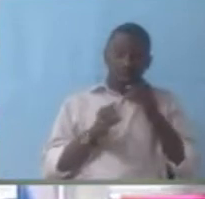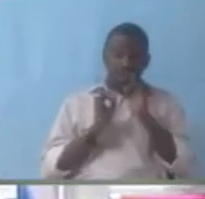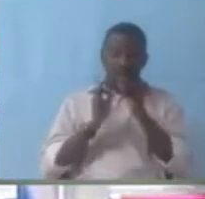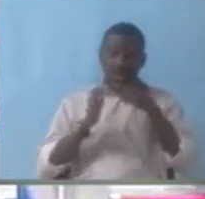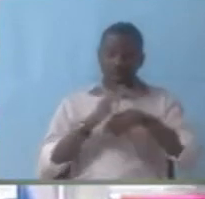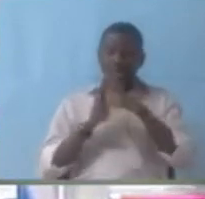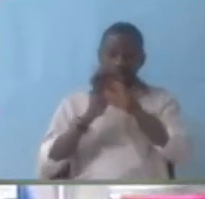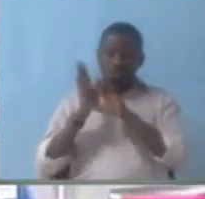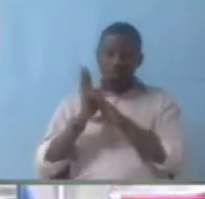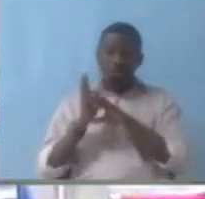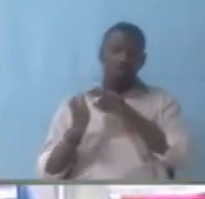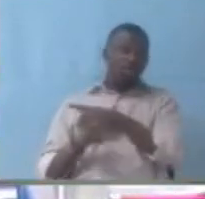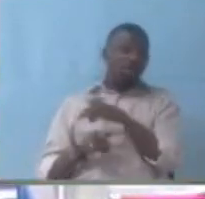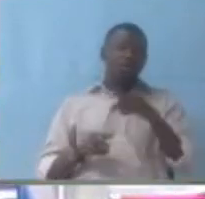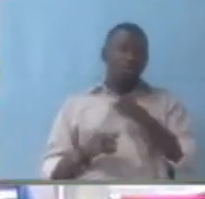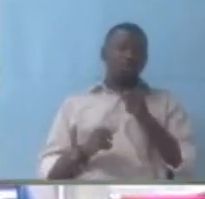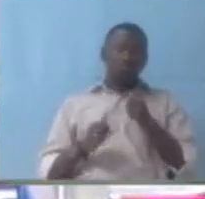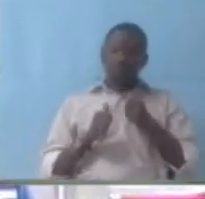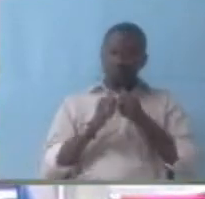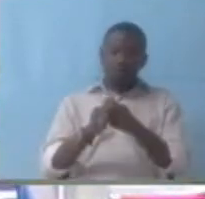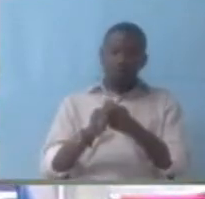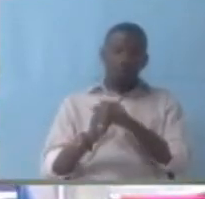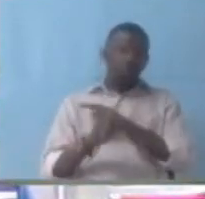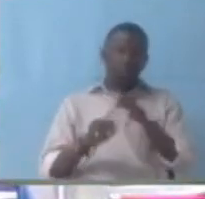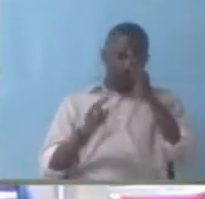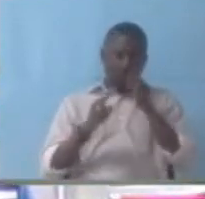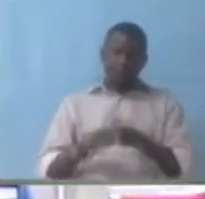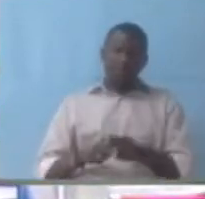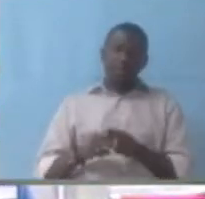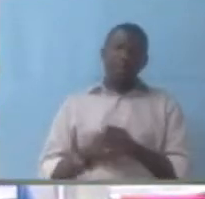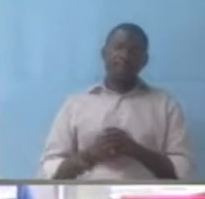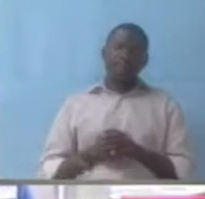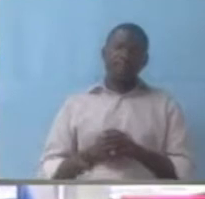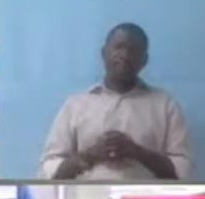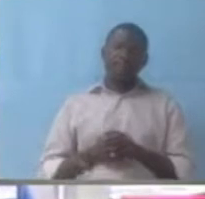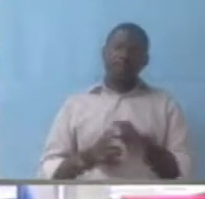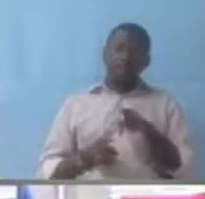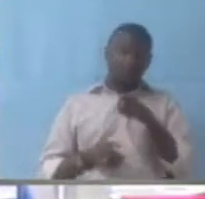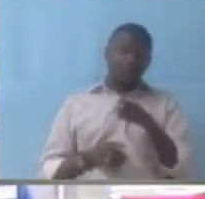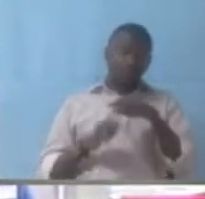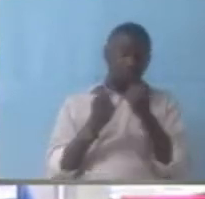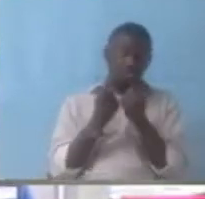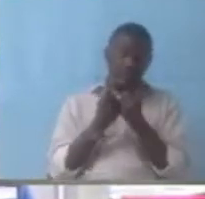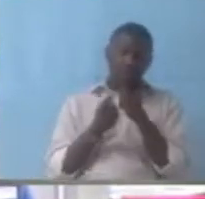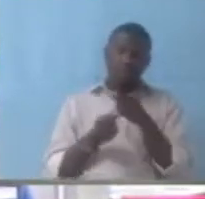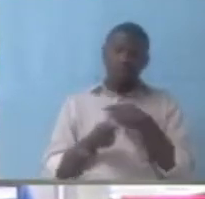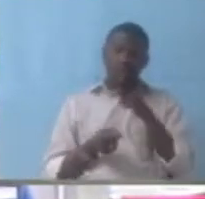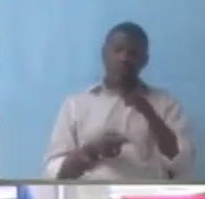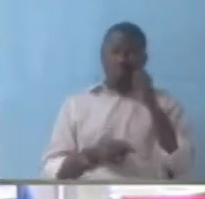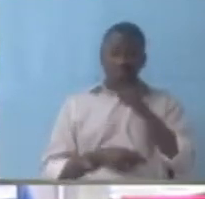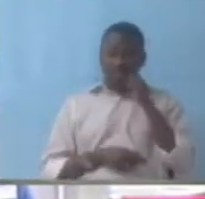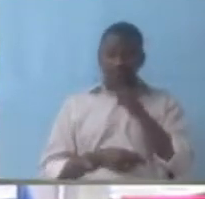loa nyongkon. This was a special effort you made. Nyimukula demialanko ye katokenu. To free